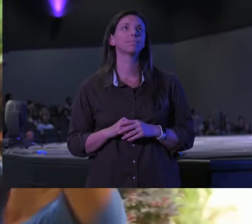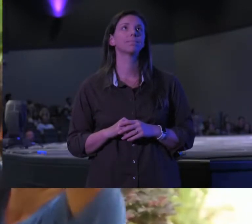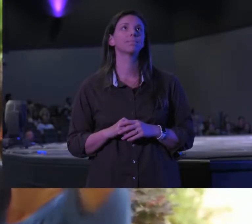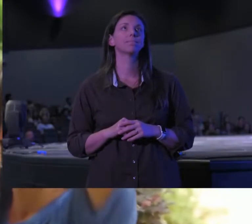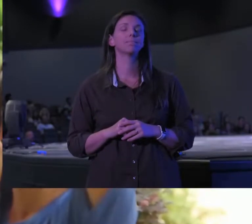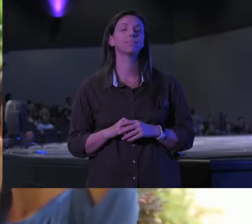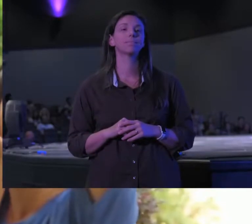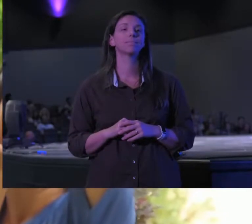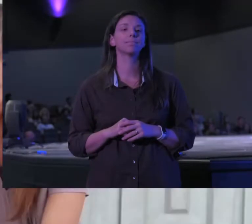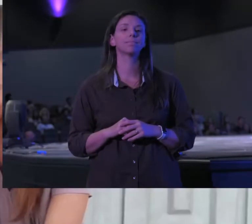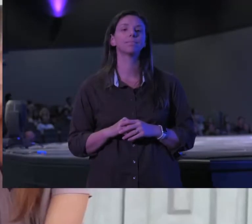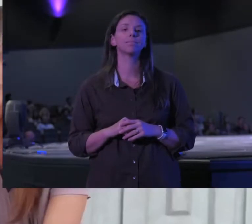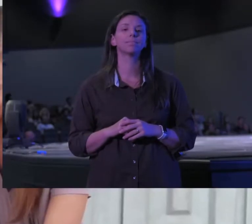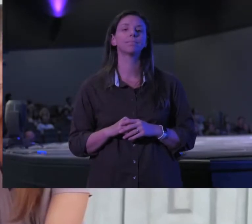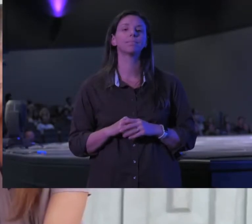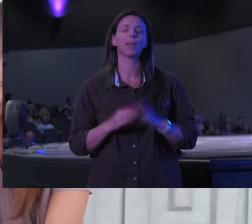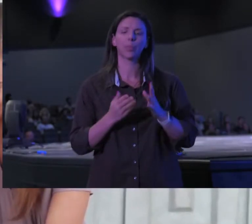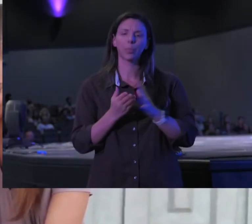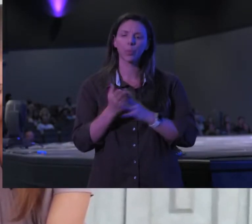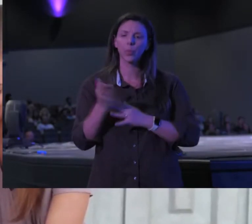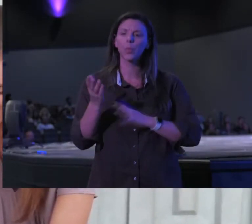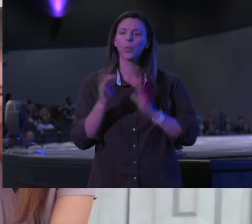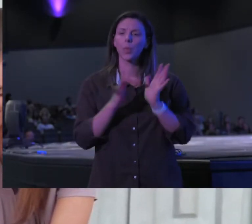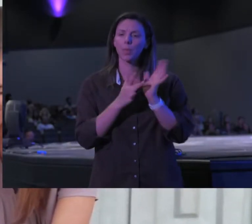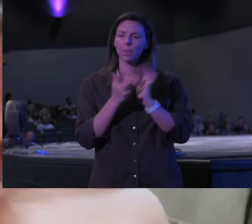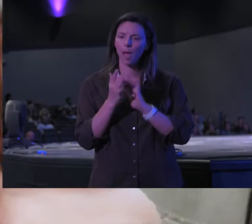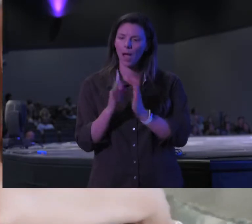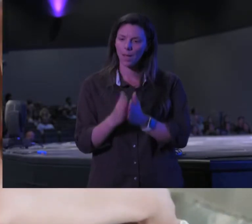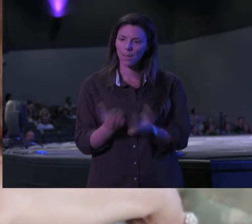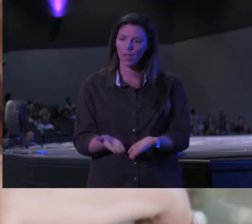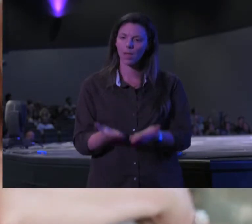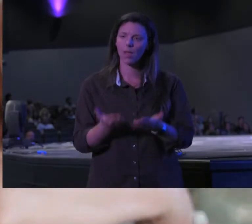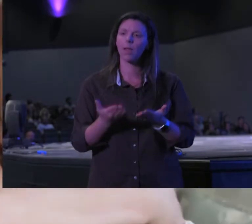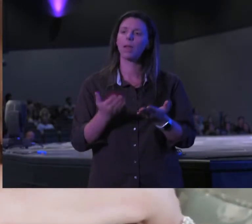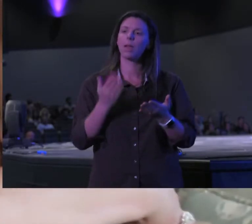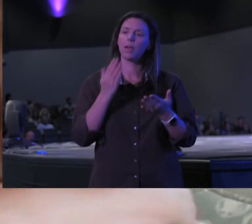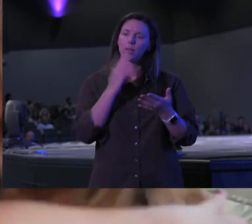Throughout Scripture, our God consistently commands His people